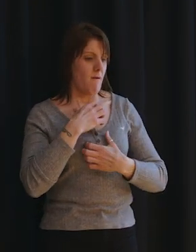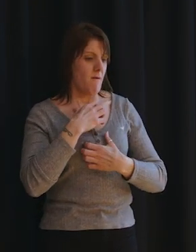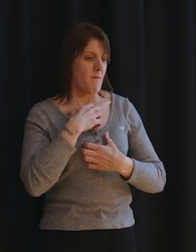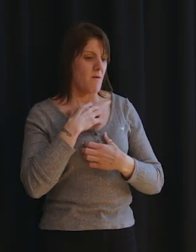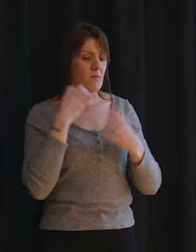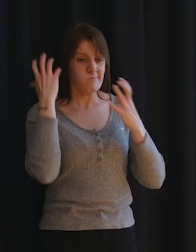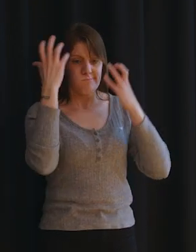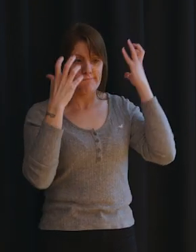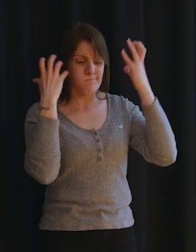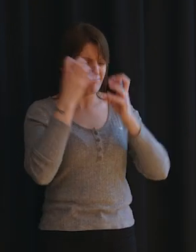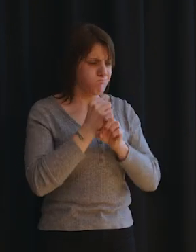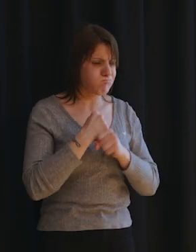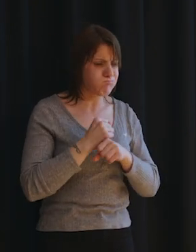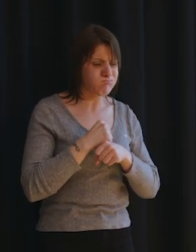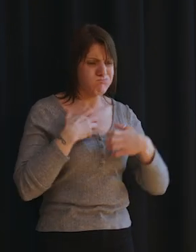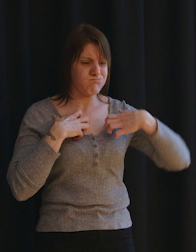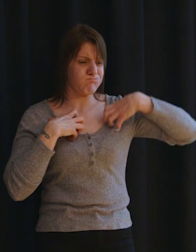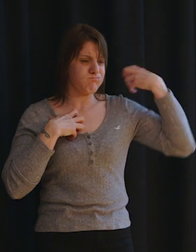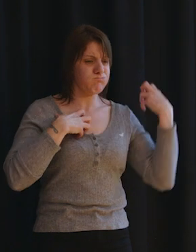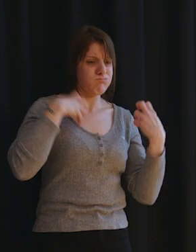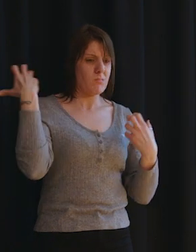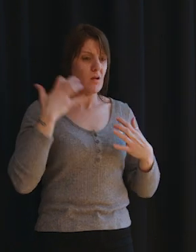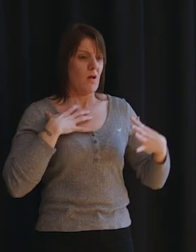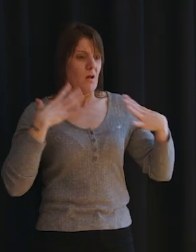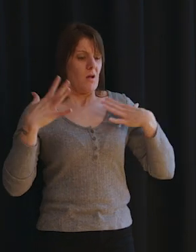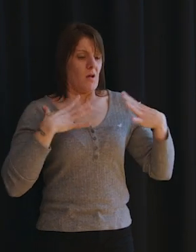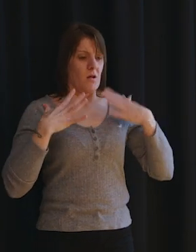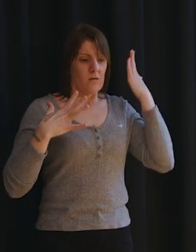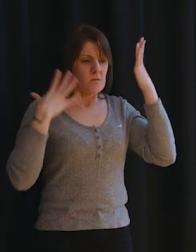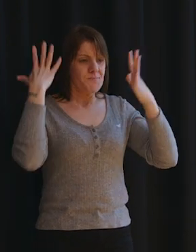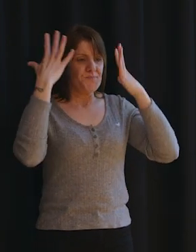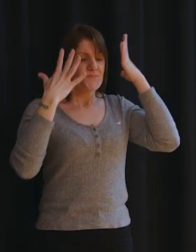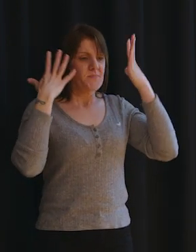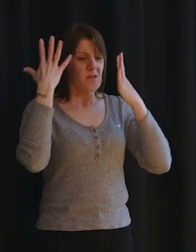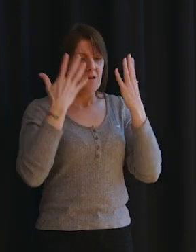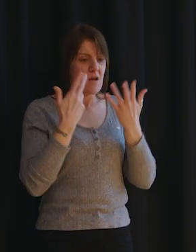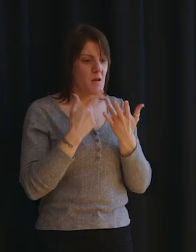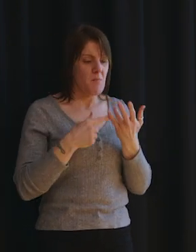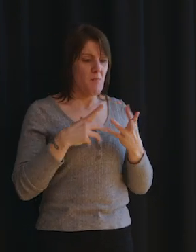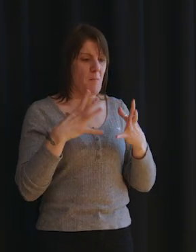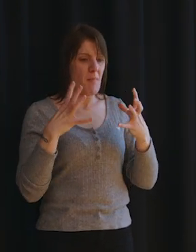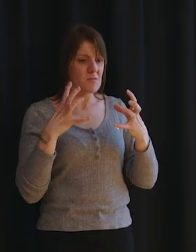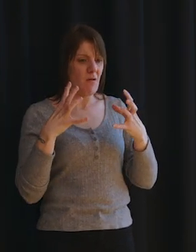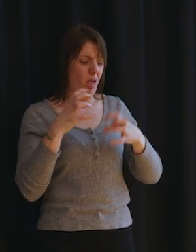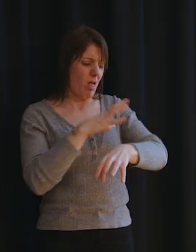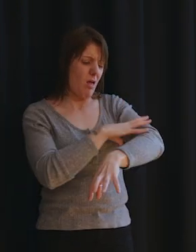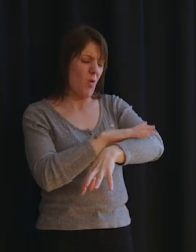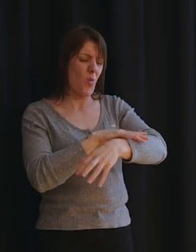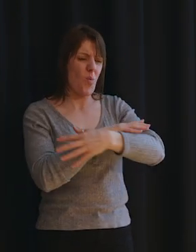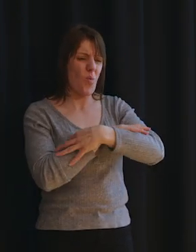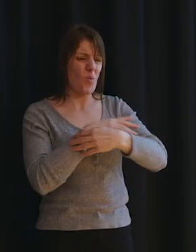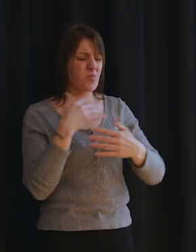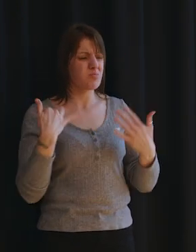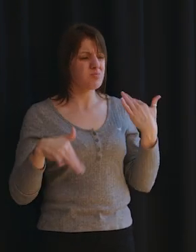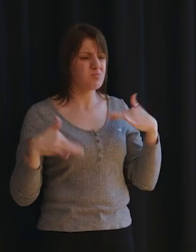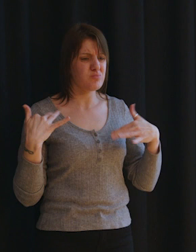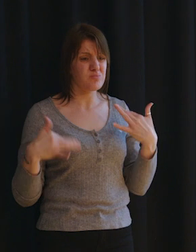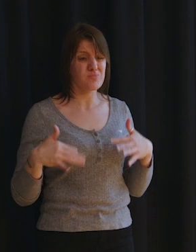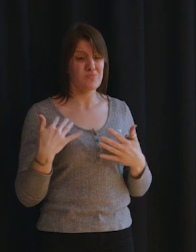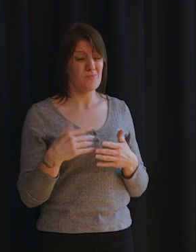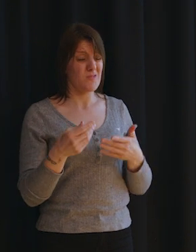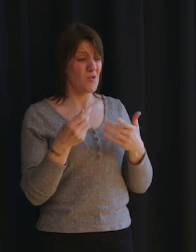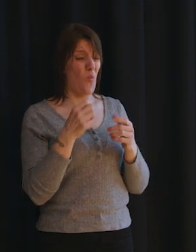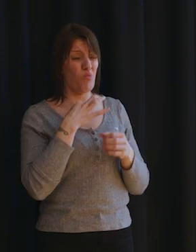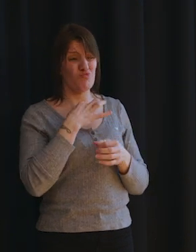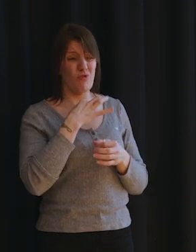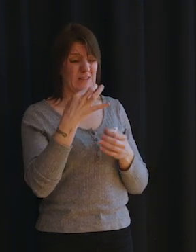confusion, aggression, panic attacks, kind of muscle pains as well. So there's lots of kind of